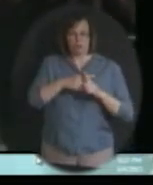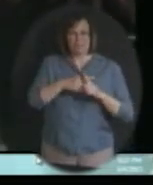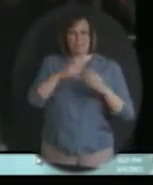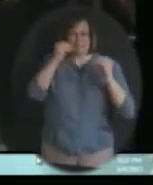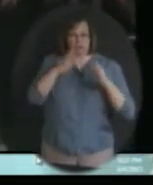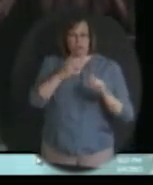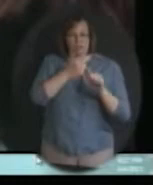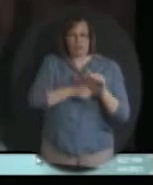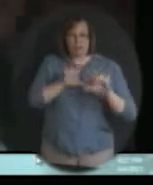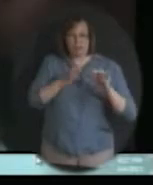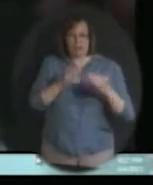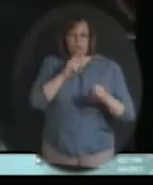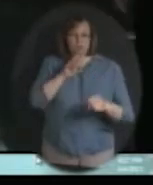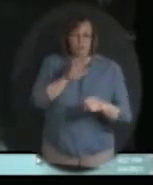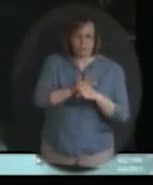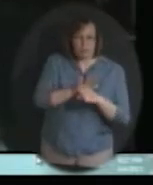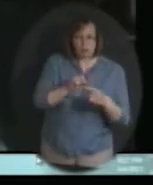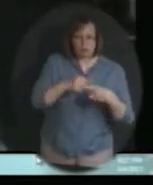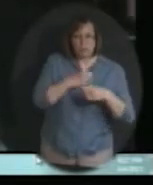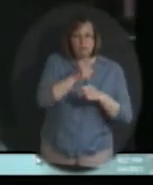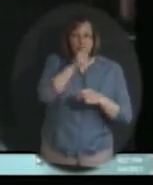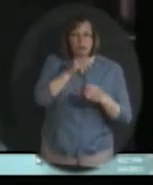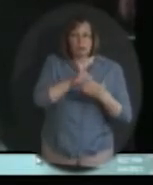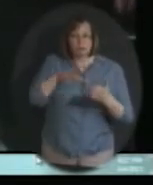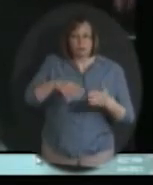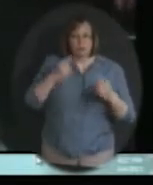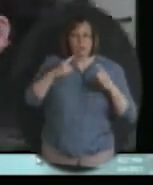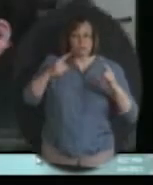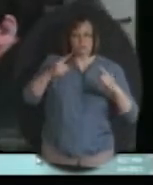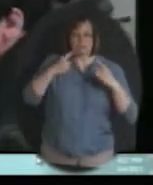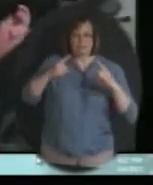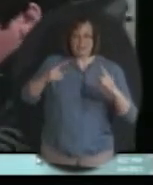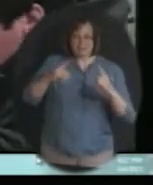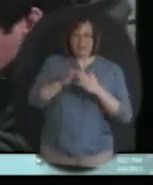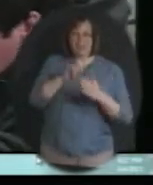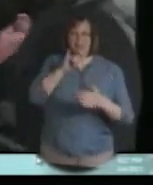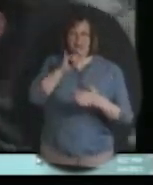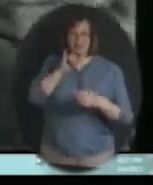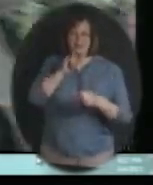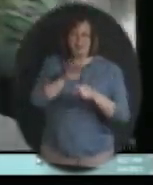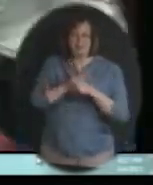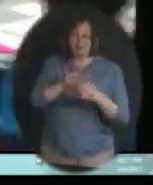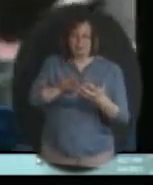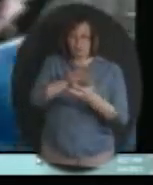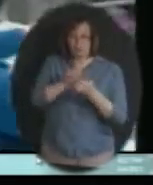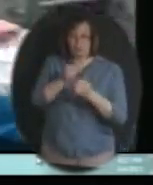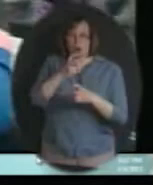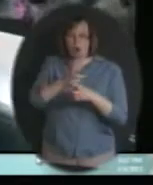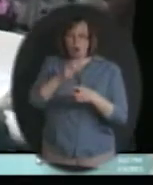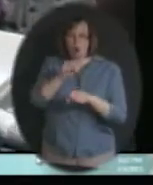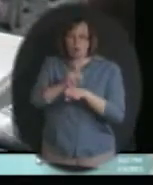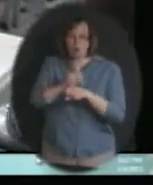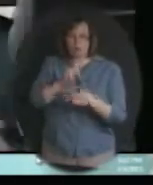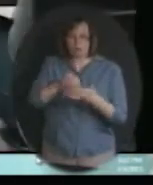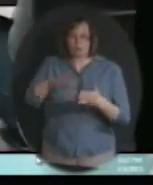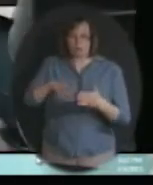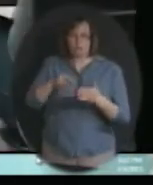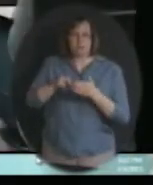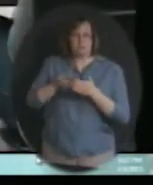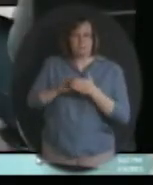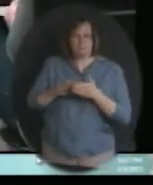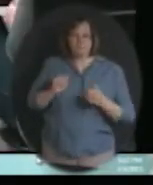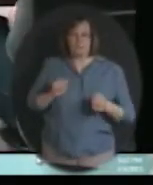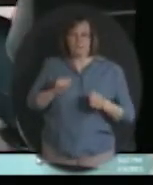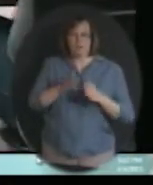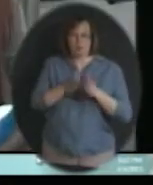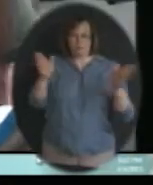Avid classroom are dedicated to making sure their students achieve success. That dedication, combined with the hard work of students, is paying off. Just the